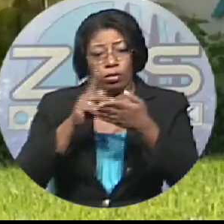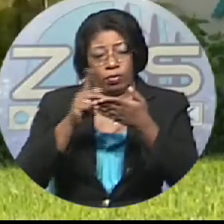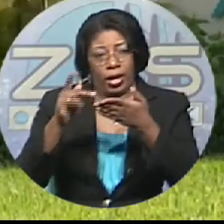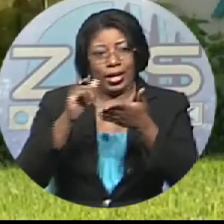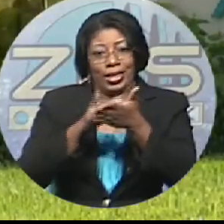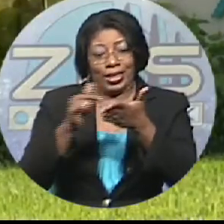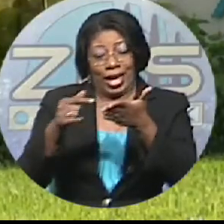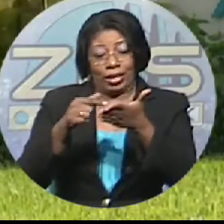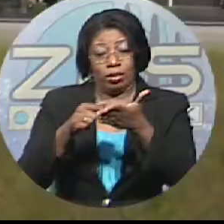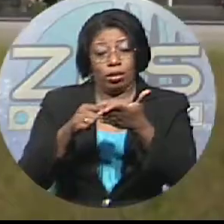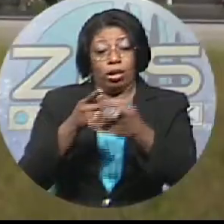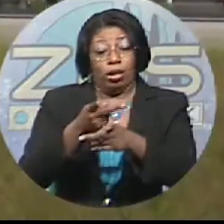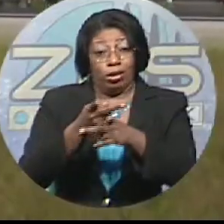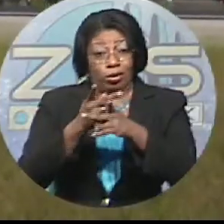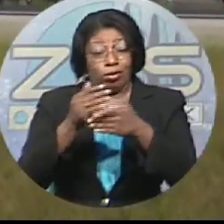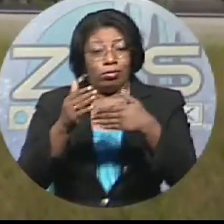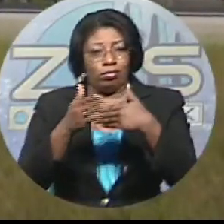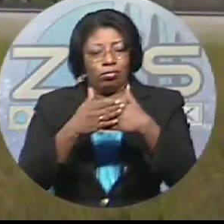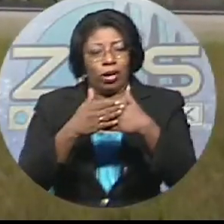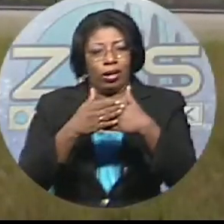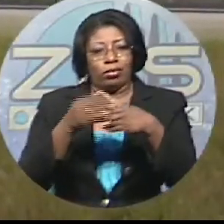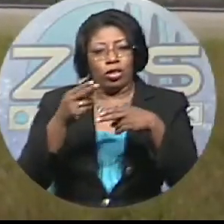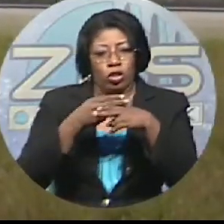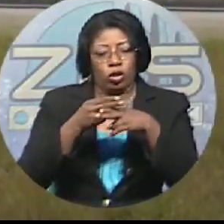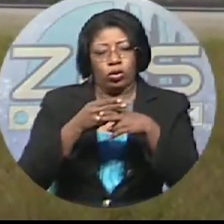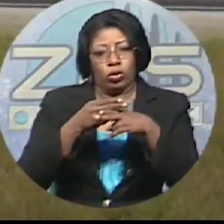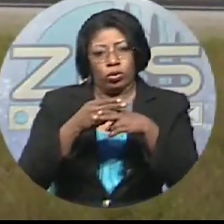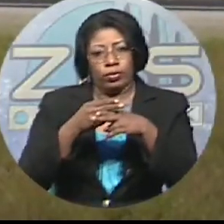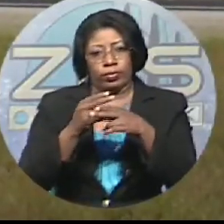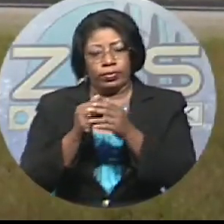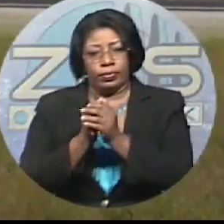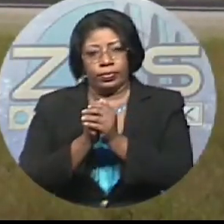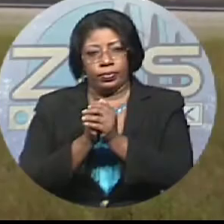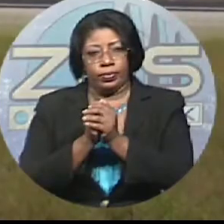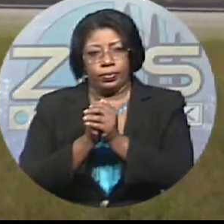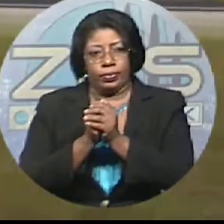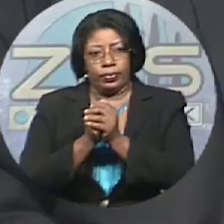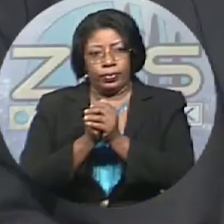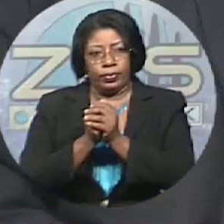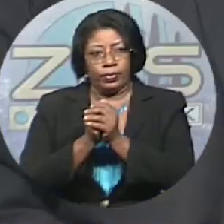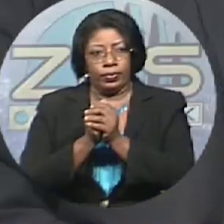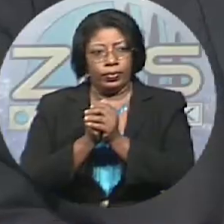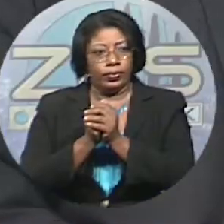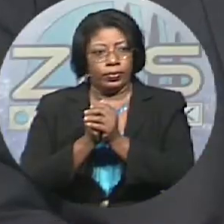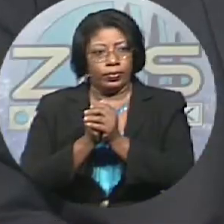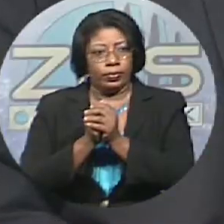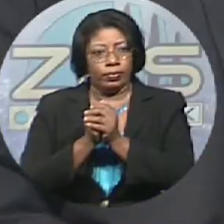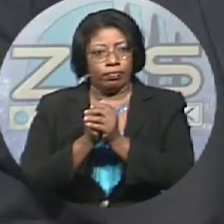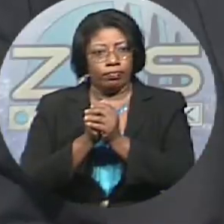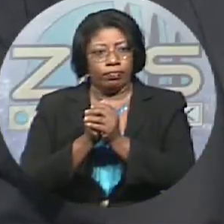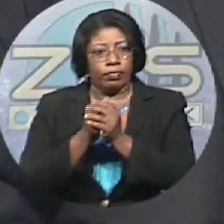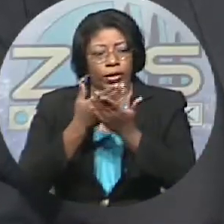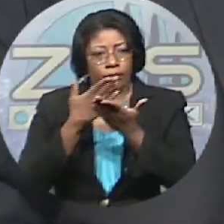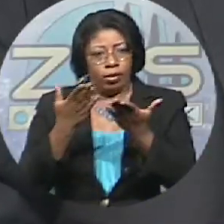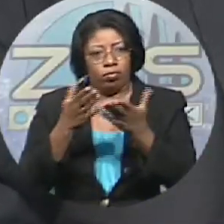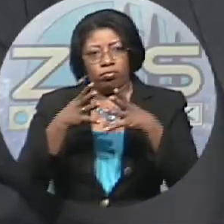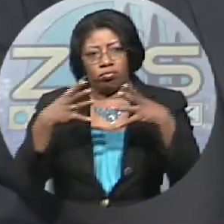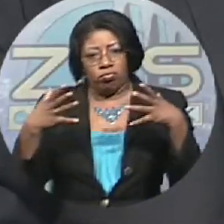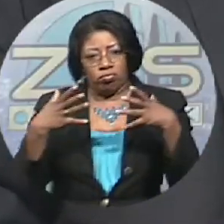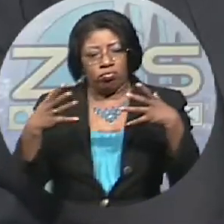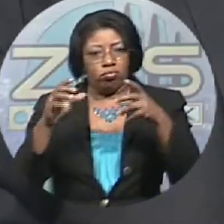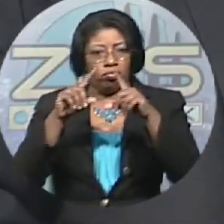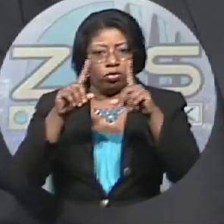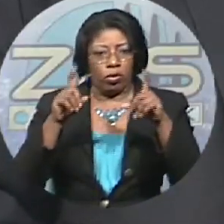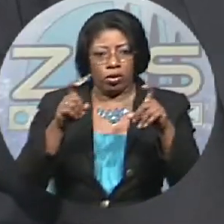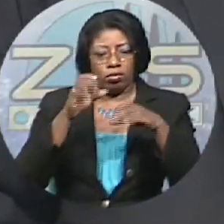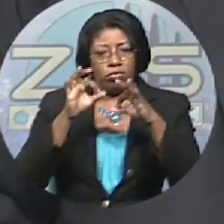loan as soon as possible. Jimenita Swain, ZNS Network News. There remains a myriad of challenges and questions on whether